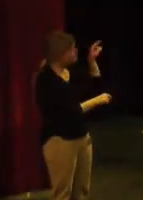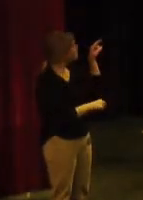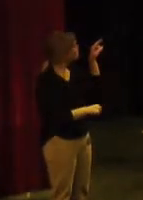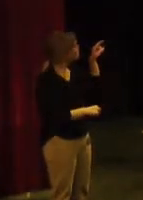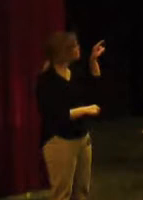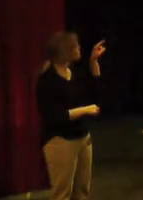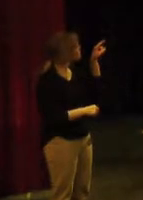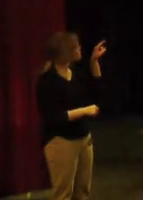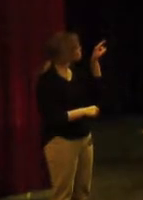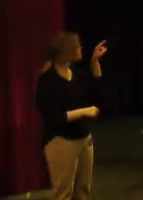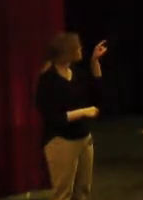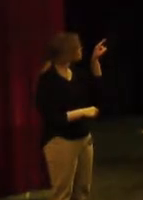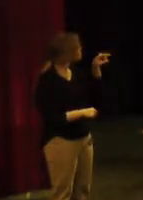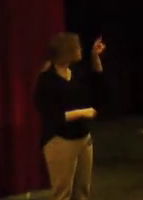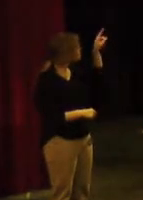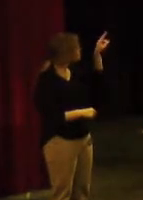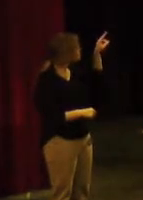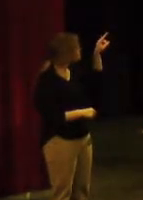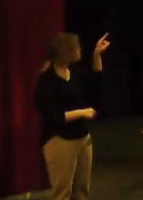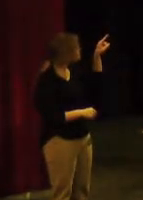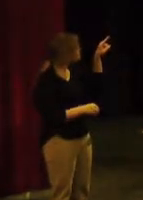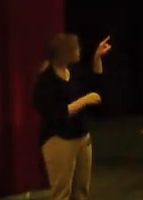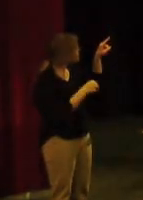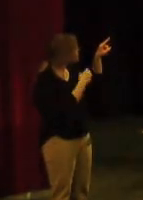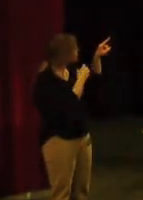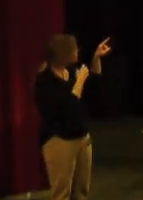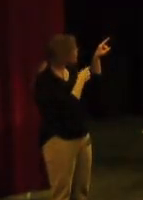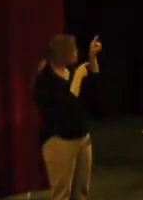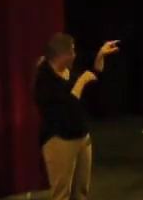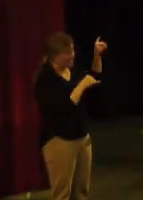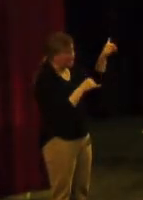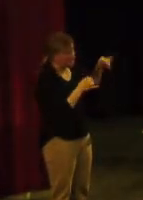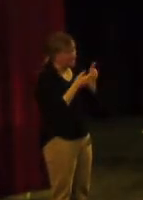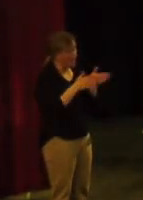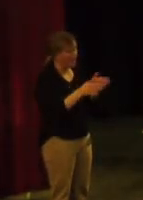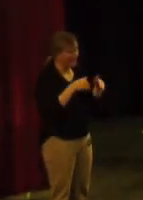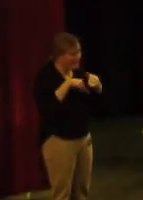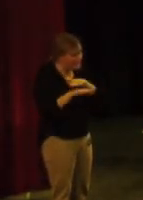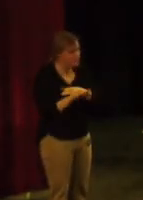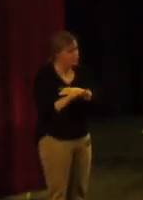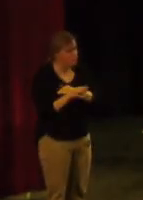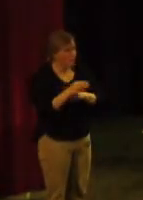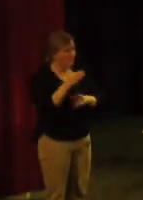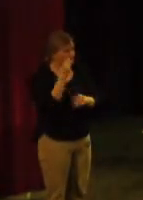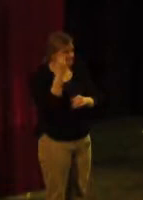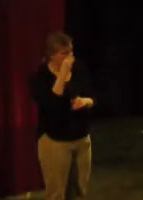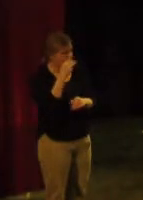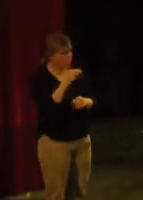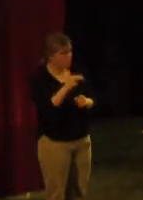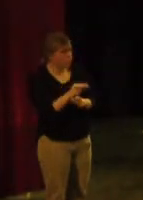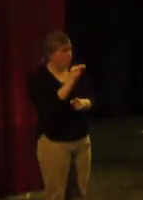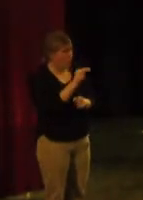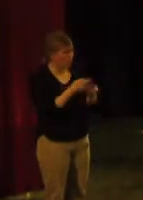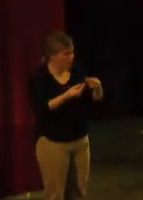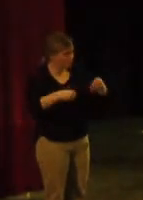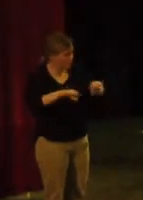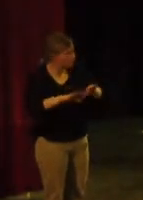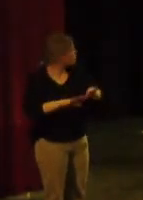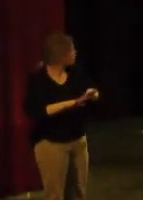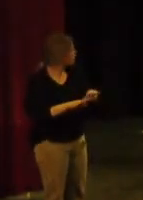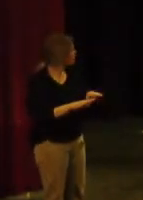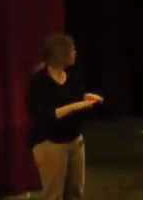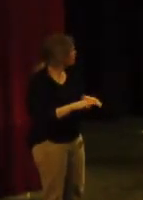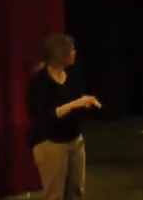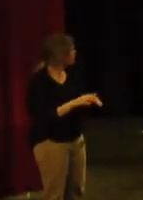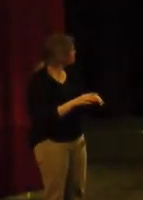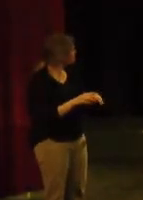the old El Paso del Norte, the way into Mexico's northern territory. And that's where the city of El Paso got its name